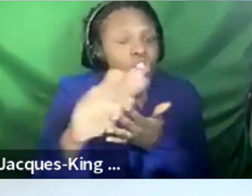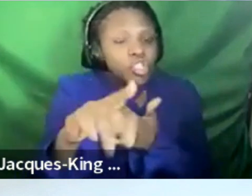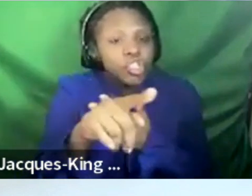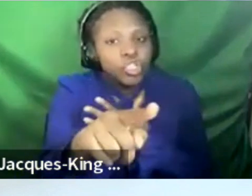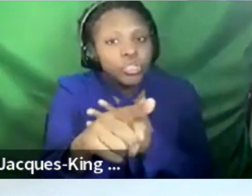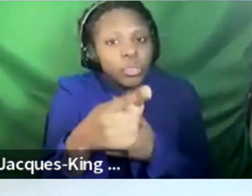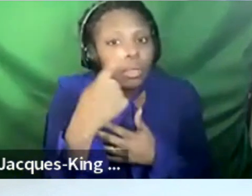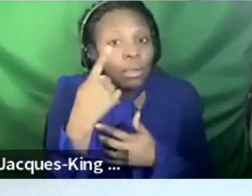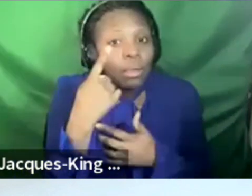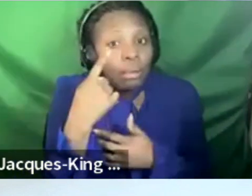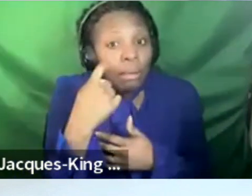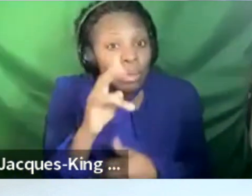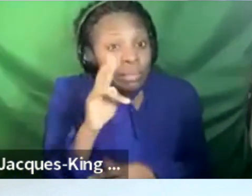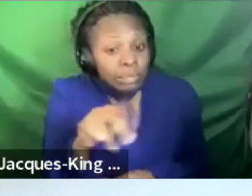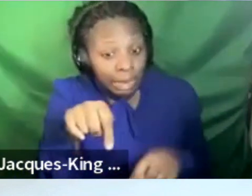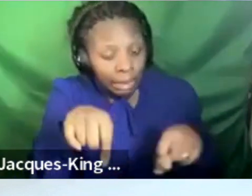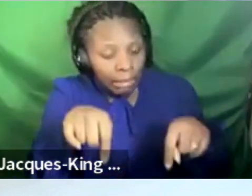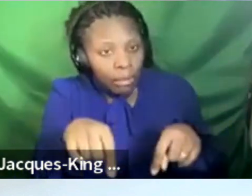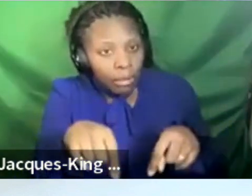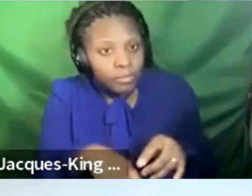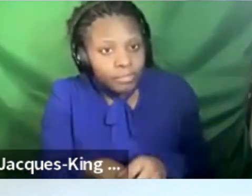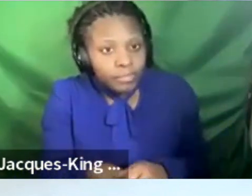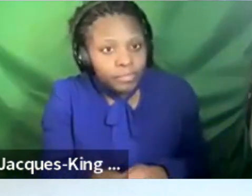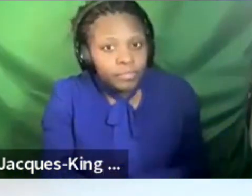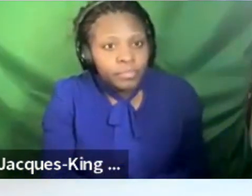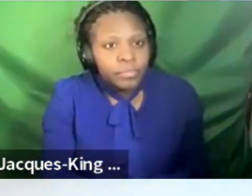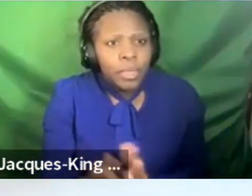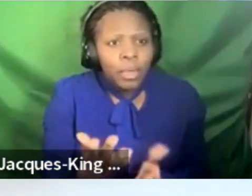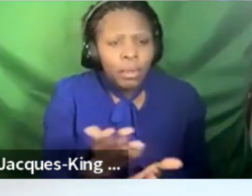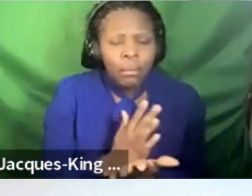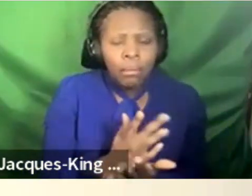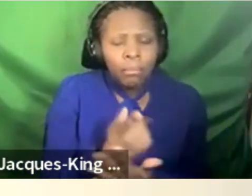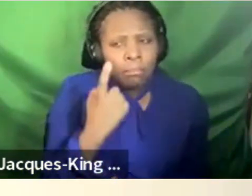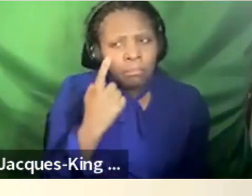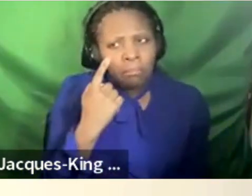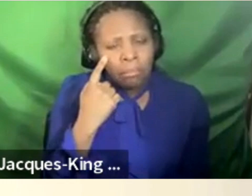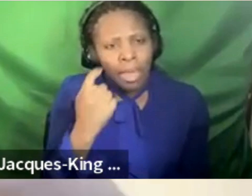Questions online. So we've got a question from Finch. We've got a question from Finch. Will I be able to sit here?